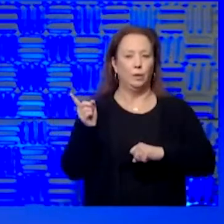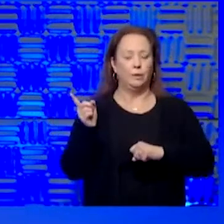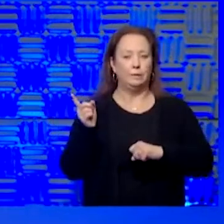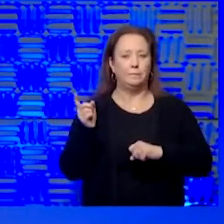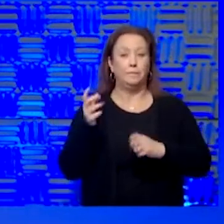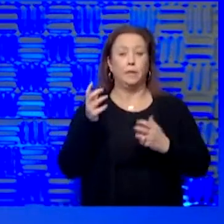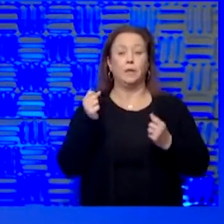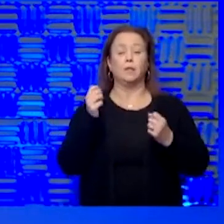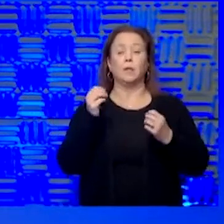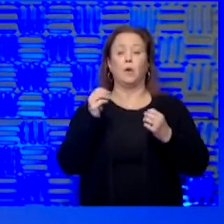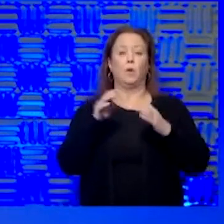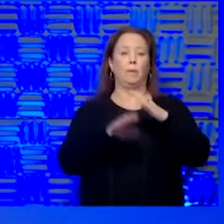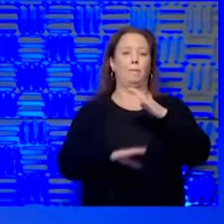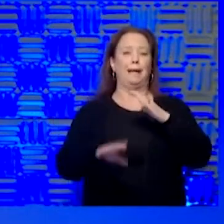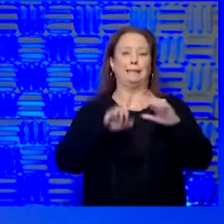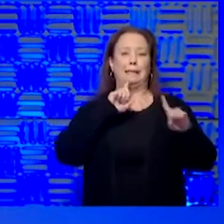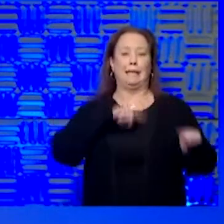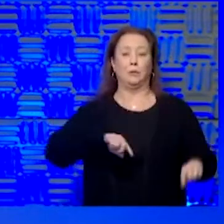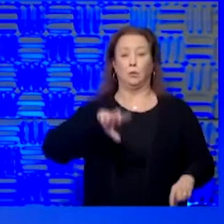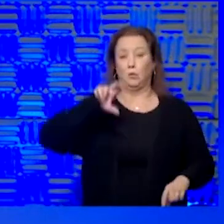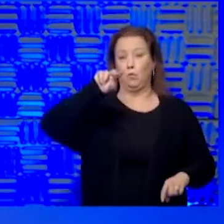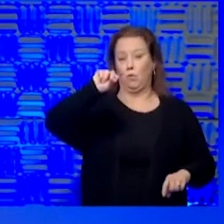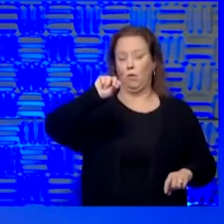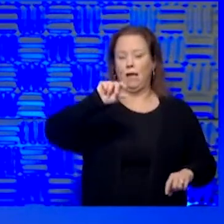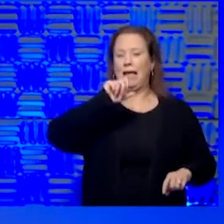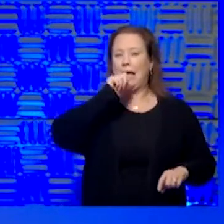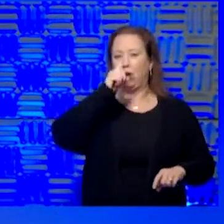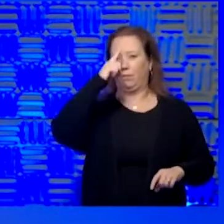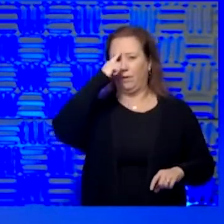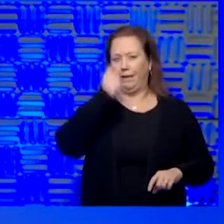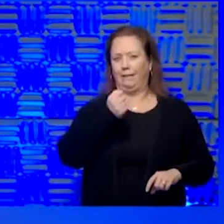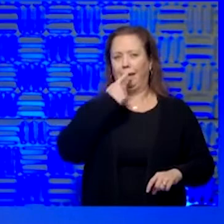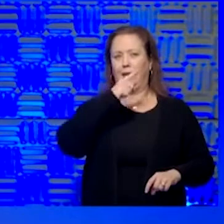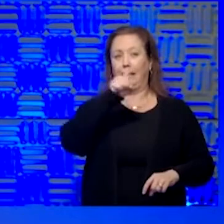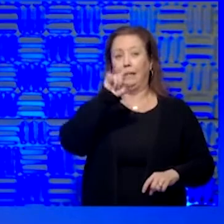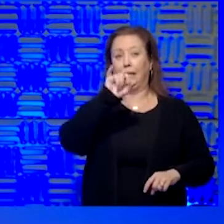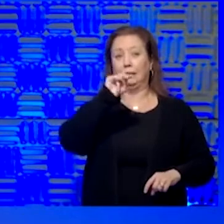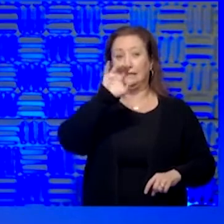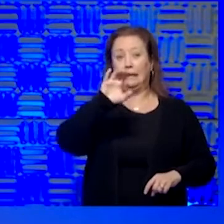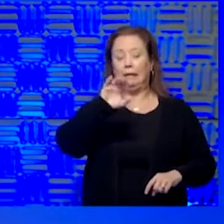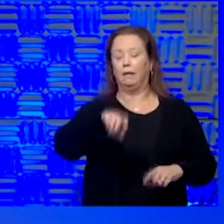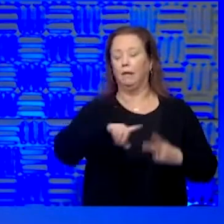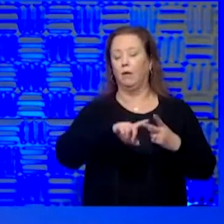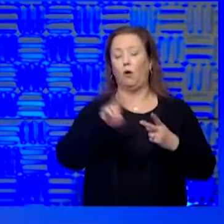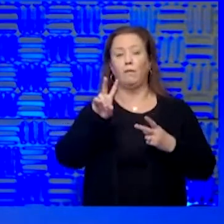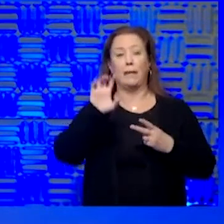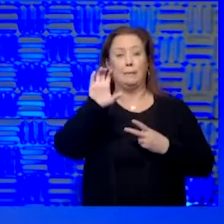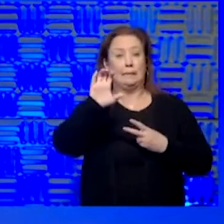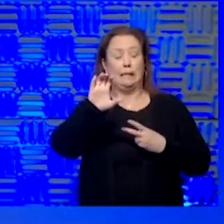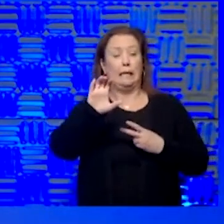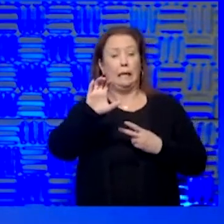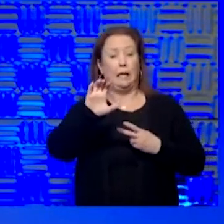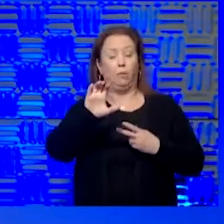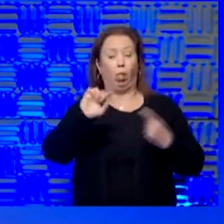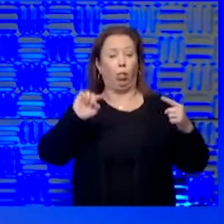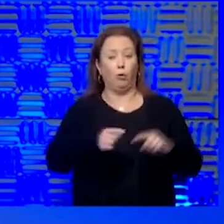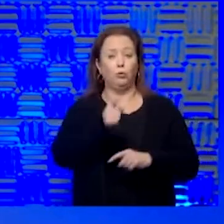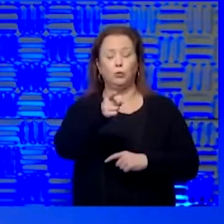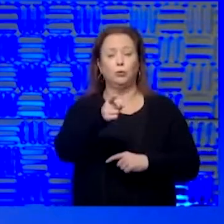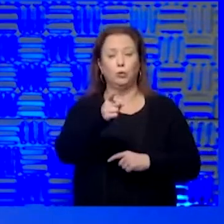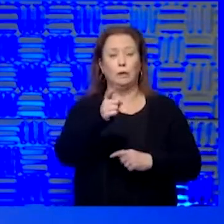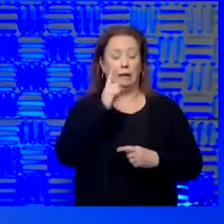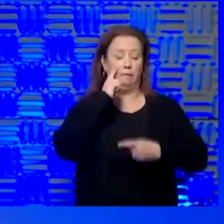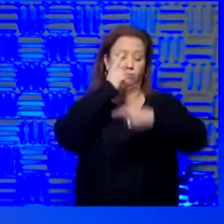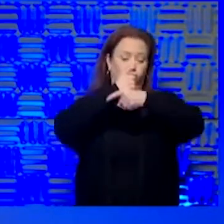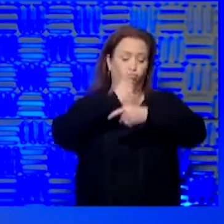So yeah, the basic answer is no. I don't think taking zinc supplements or vitamin C supplements will cause you harm if done in the